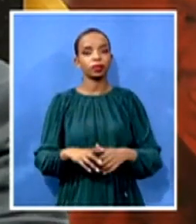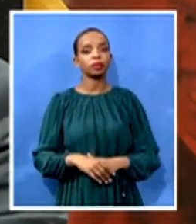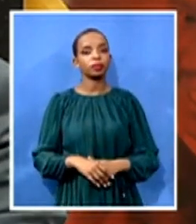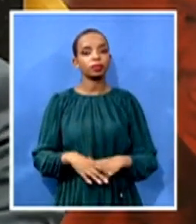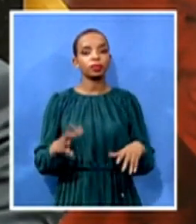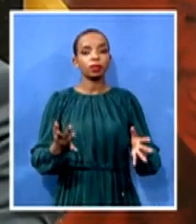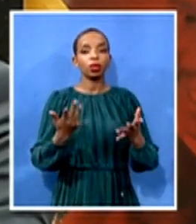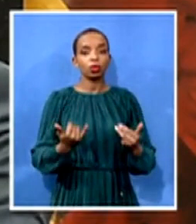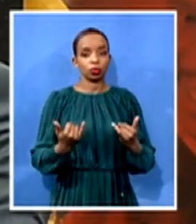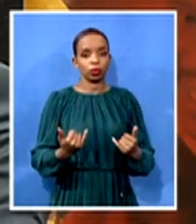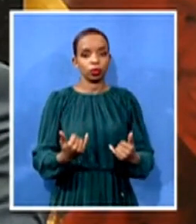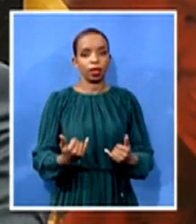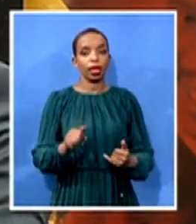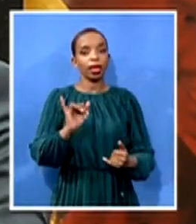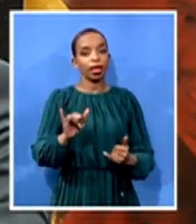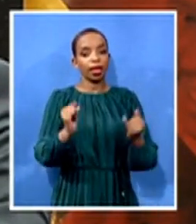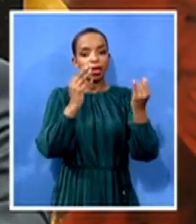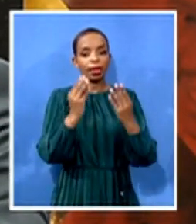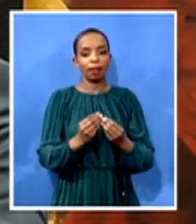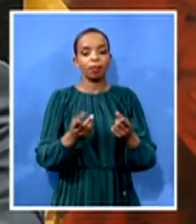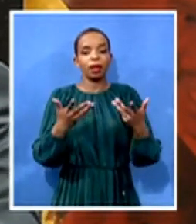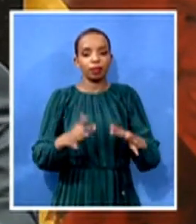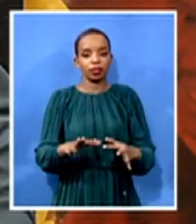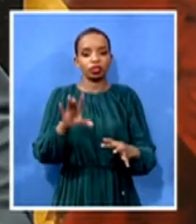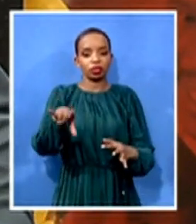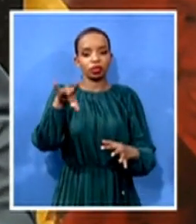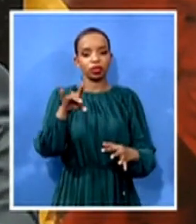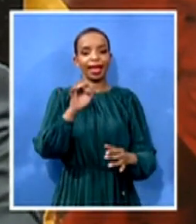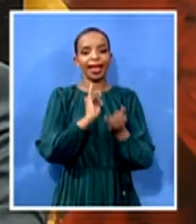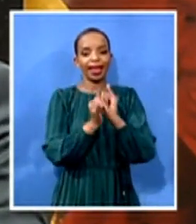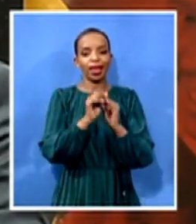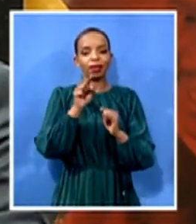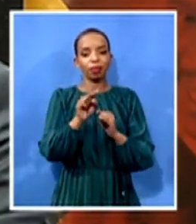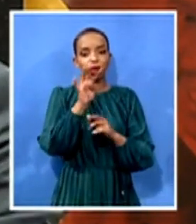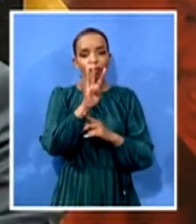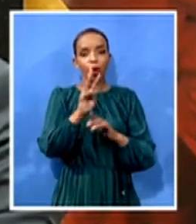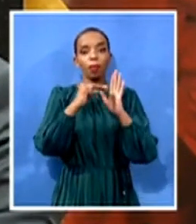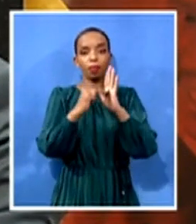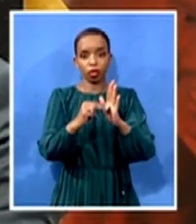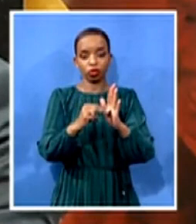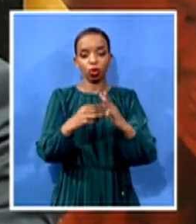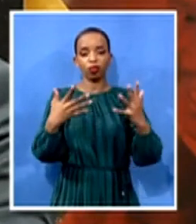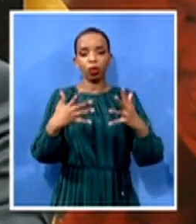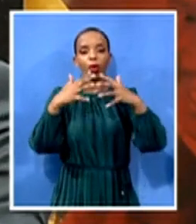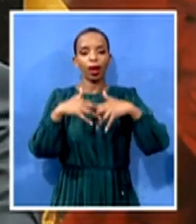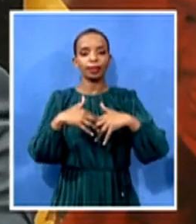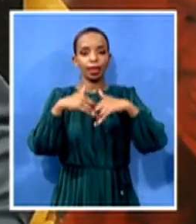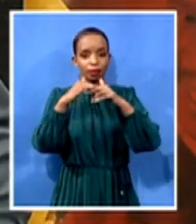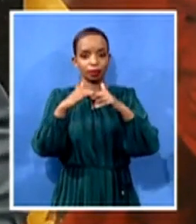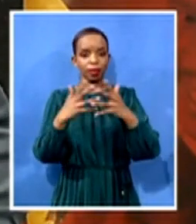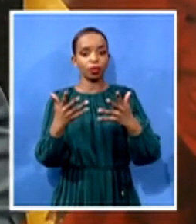injected 11.1 million into the privately owned establishments in the tourism sector that we